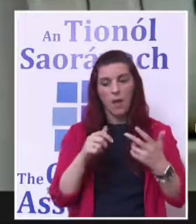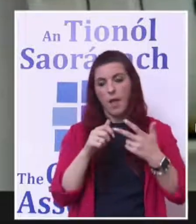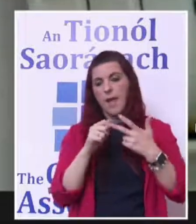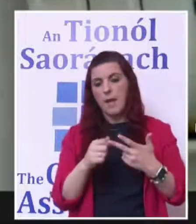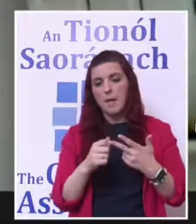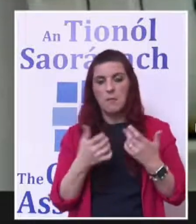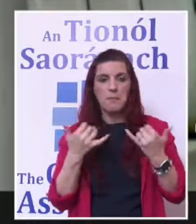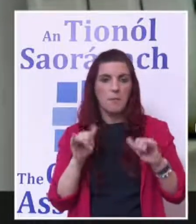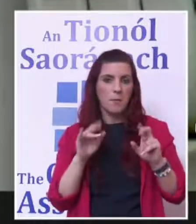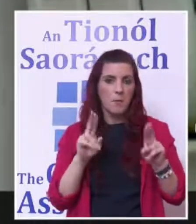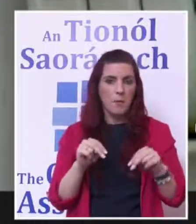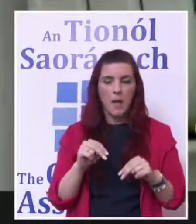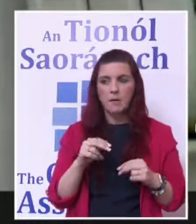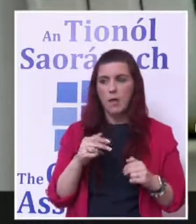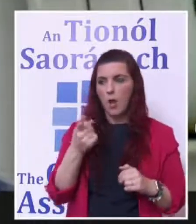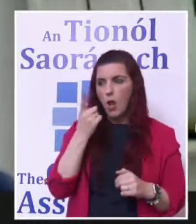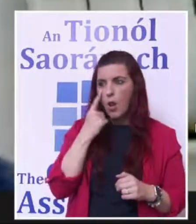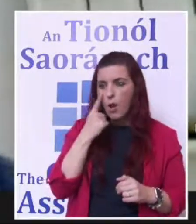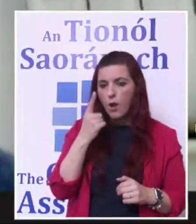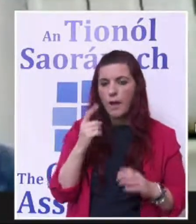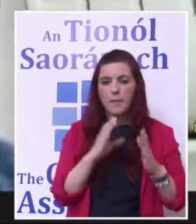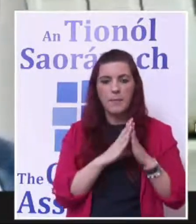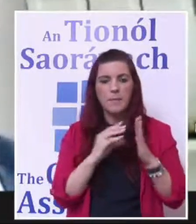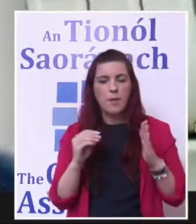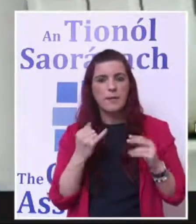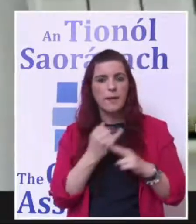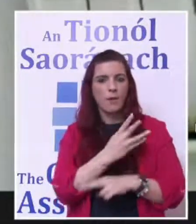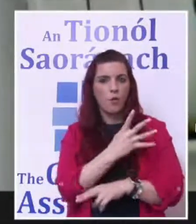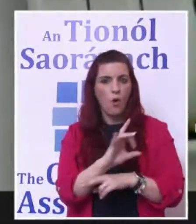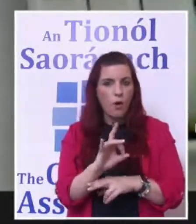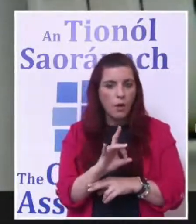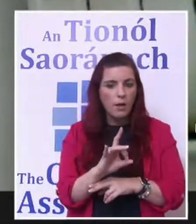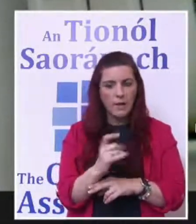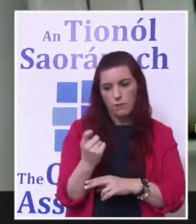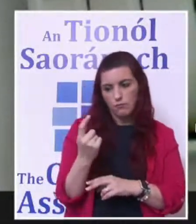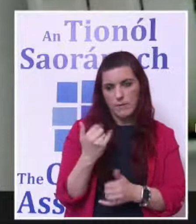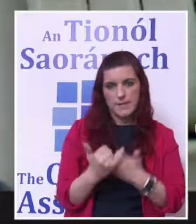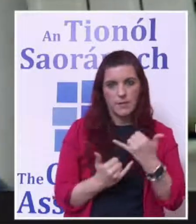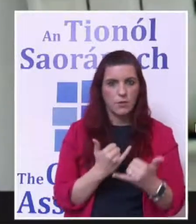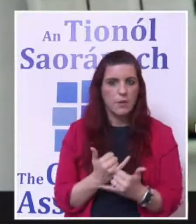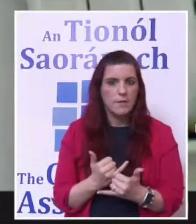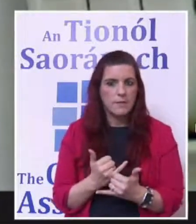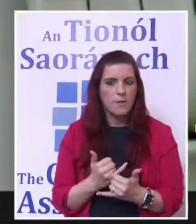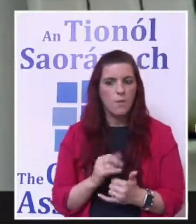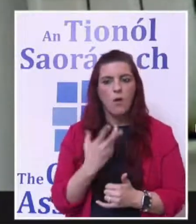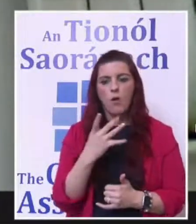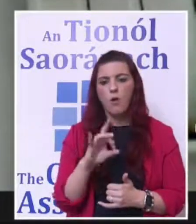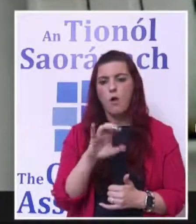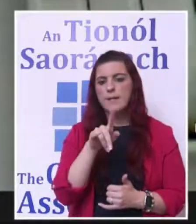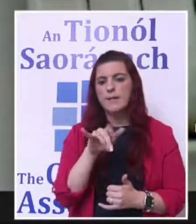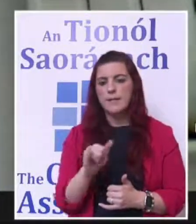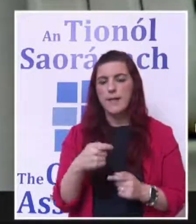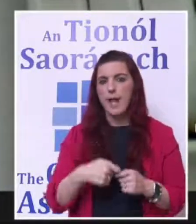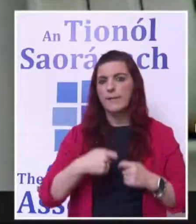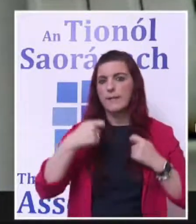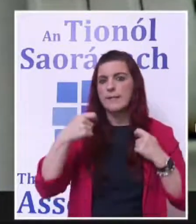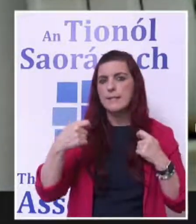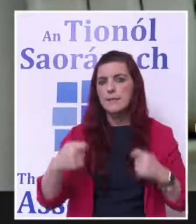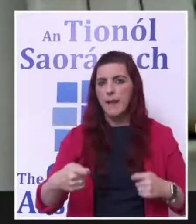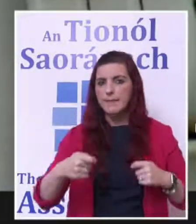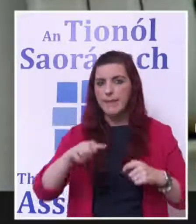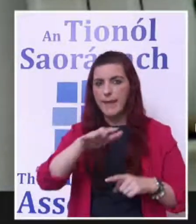You could partially look at the model that has applied to Cork in recent years, where Cork City has expanded its